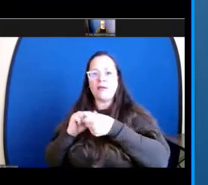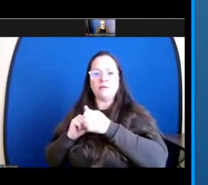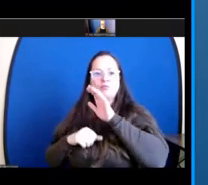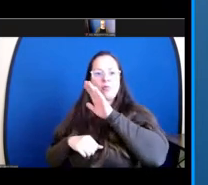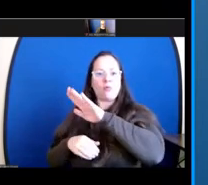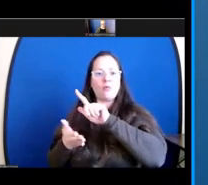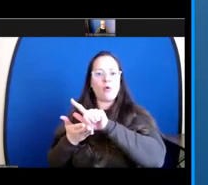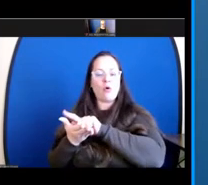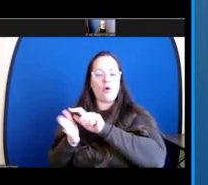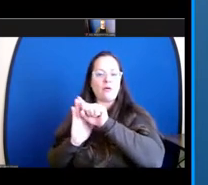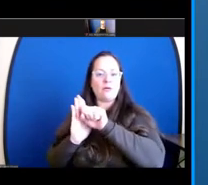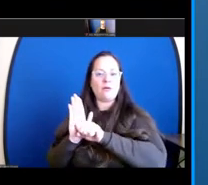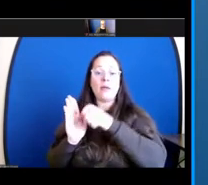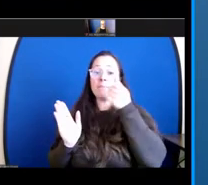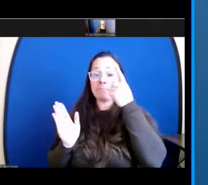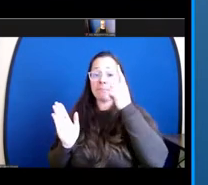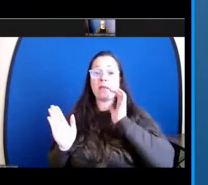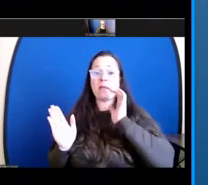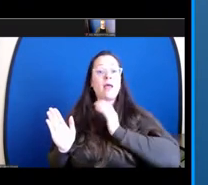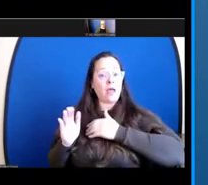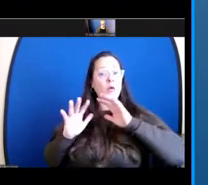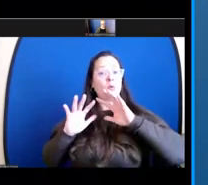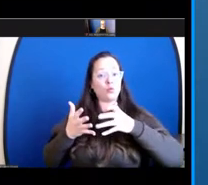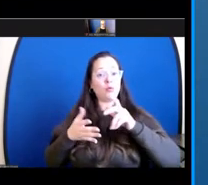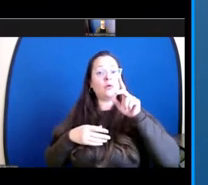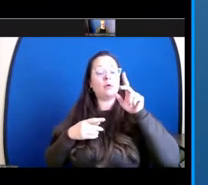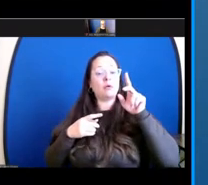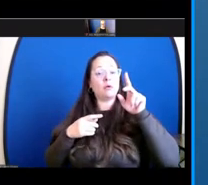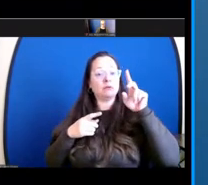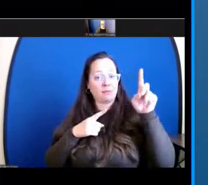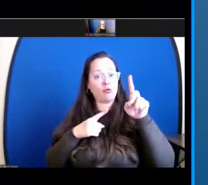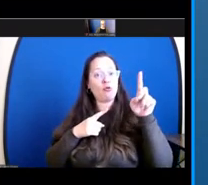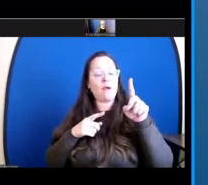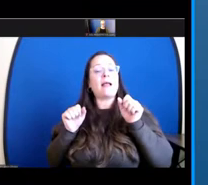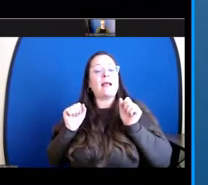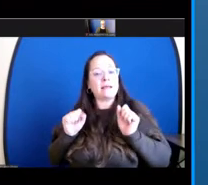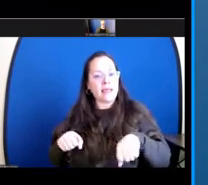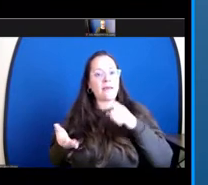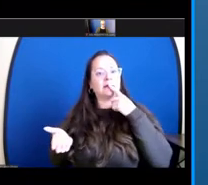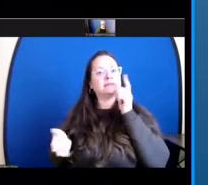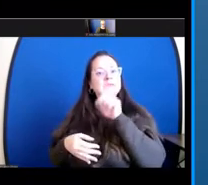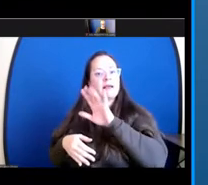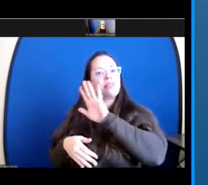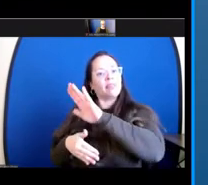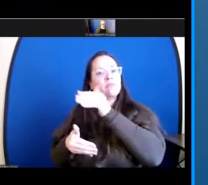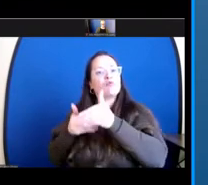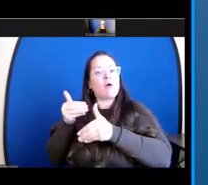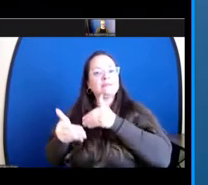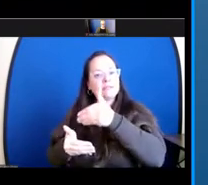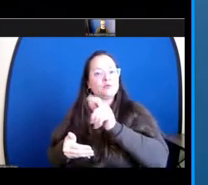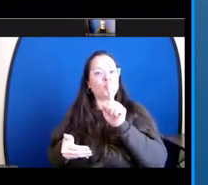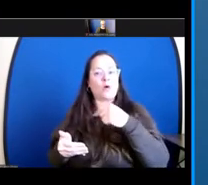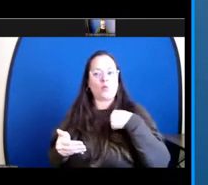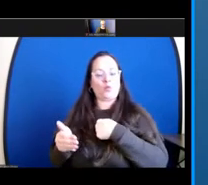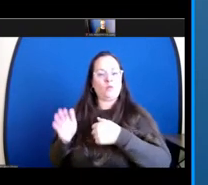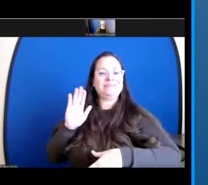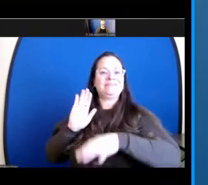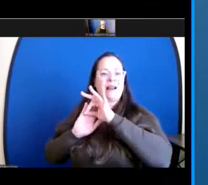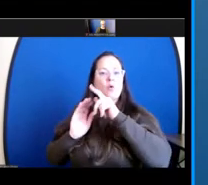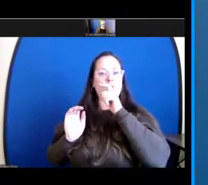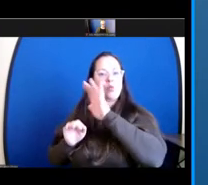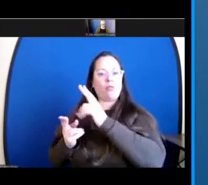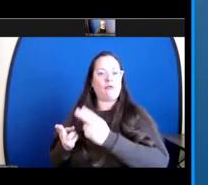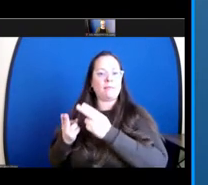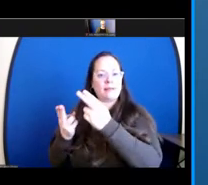has the ability to dictate the process by which we select our nominee the Supreme Court has repeatedly